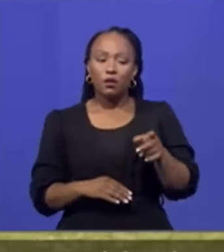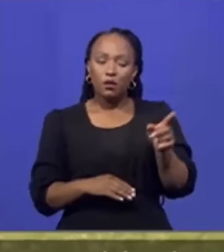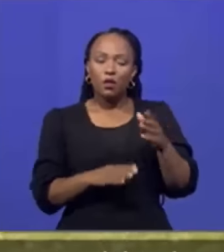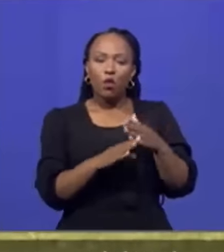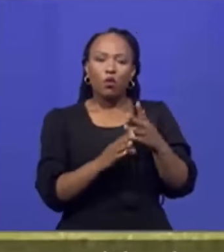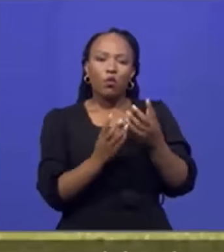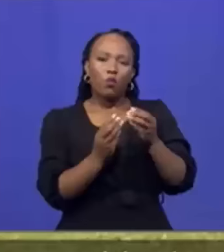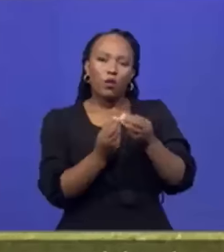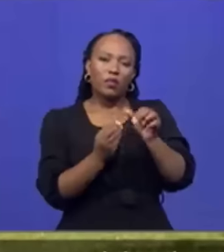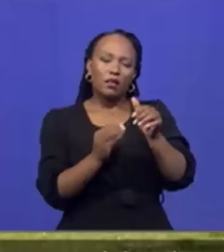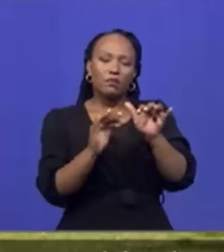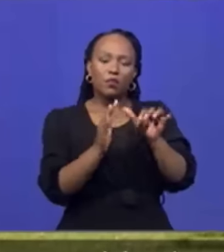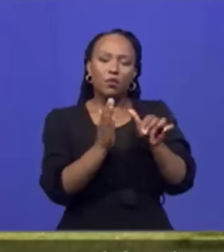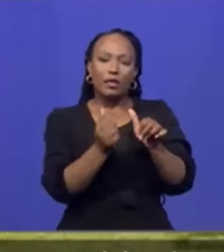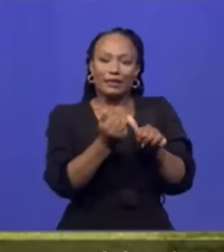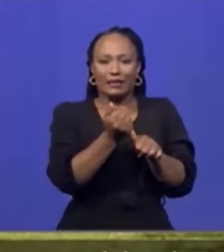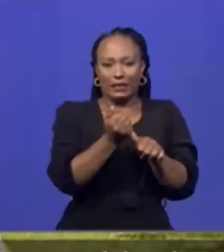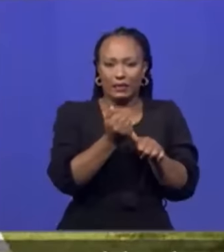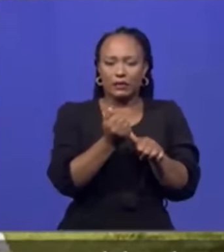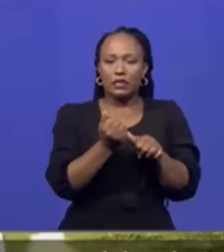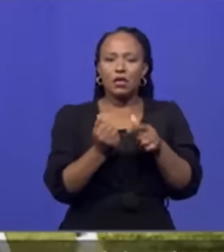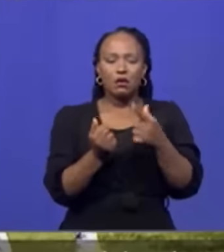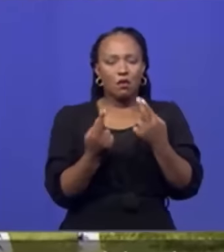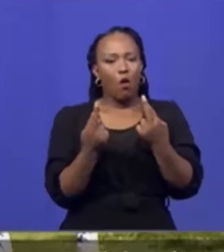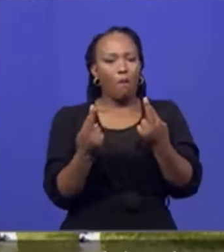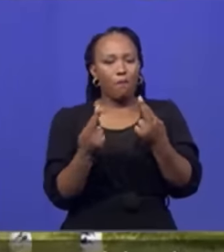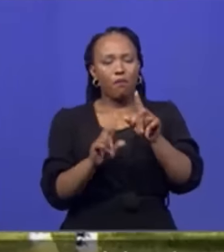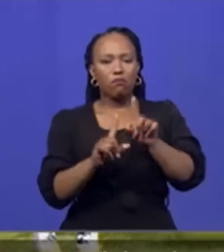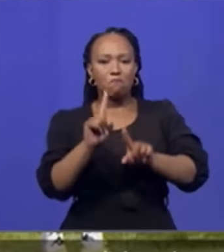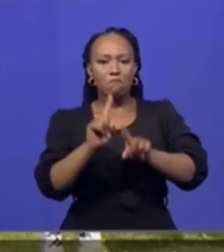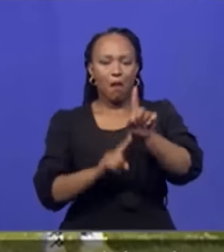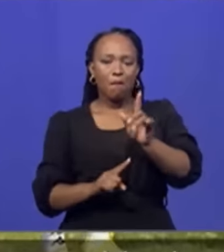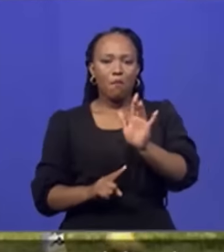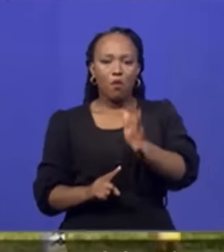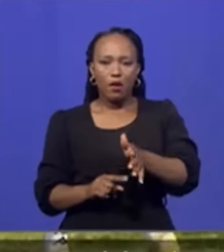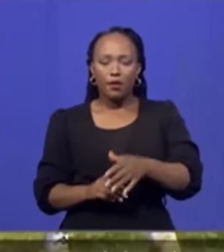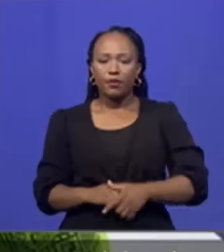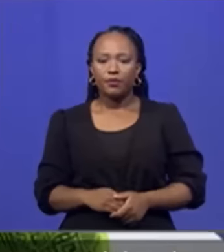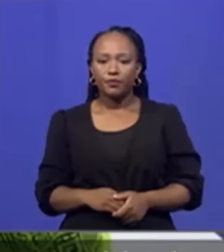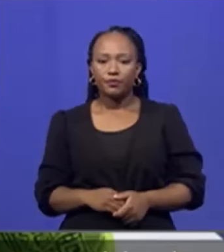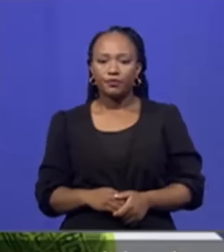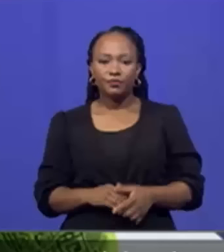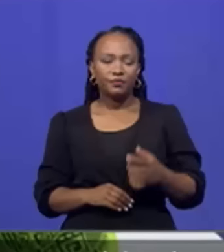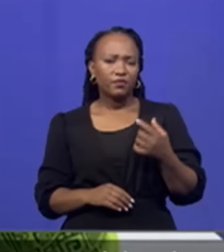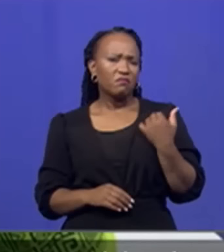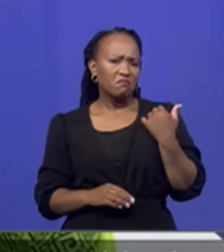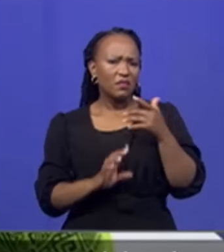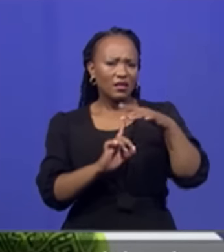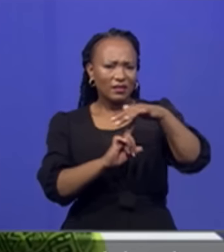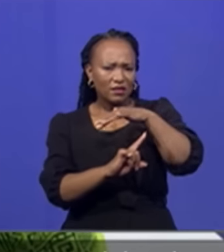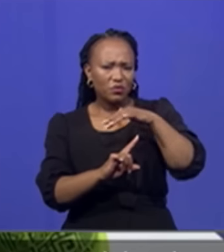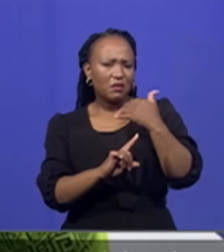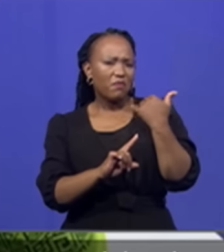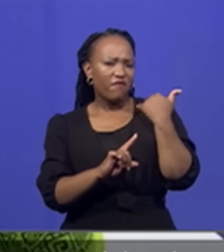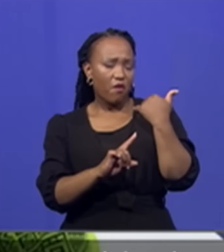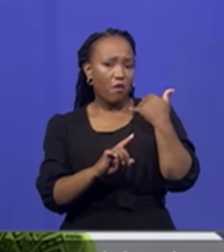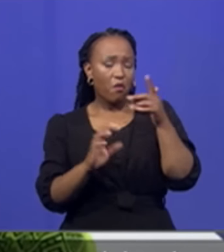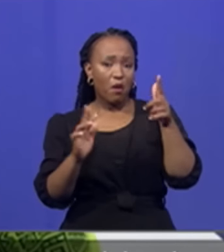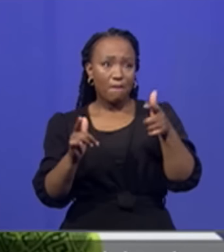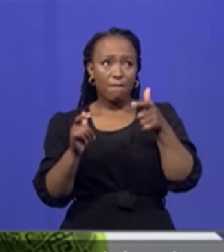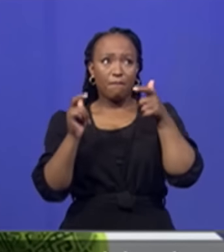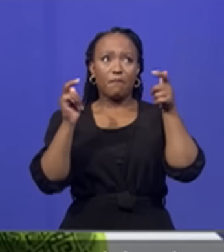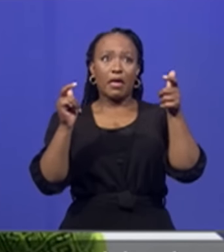na le tshepo e tiileng ya katleho. Honestly, just to be honest with you, because I have been in such situations before in biggest club